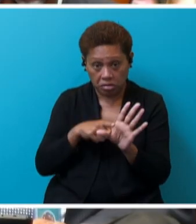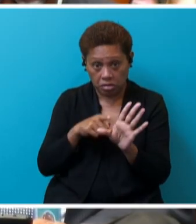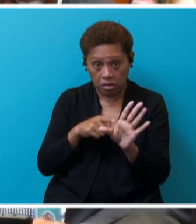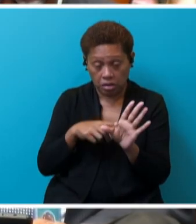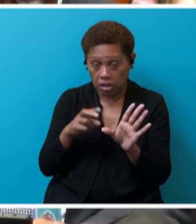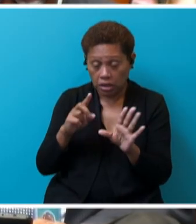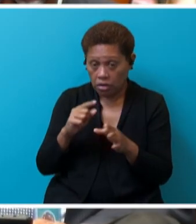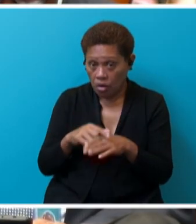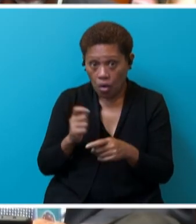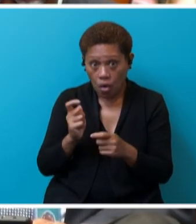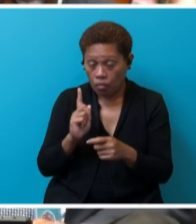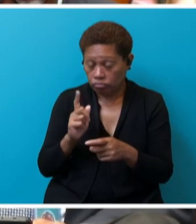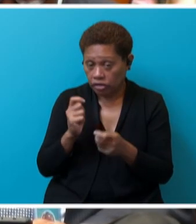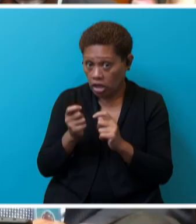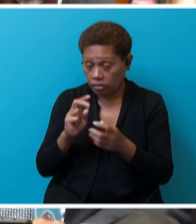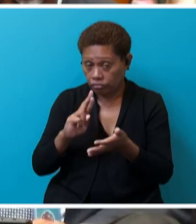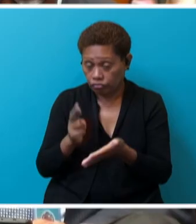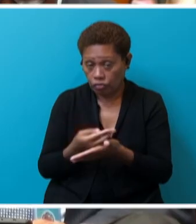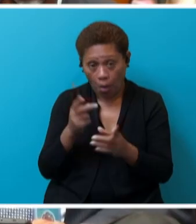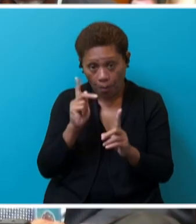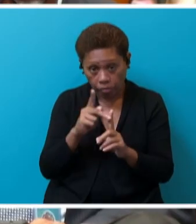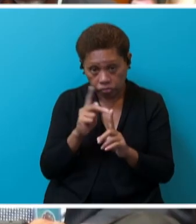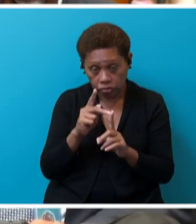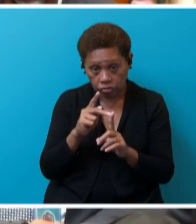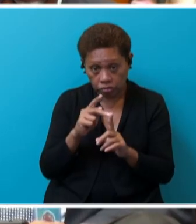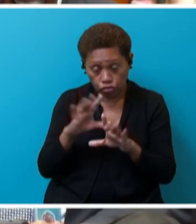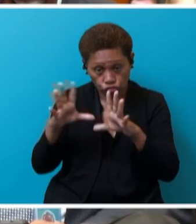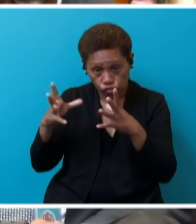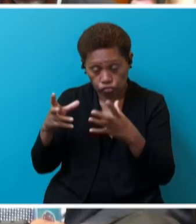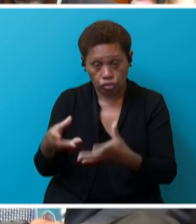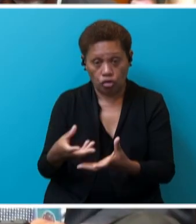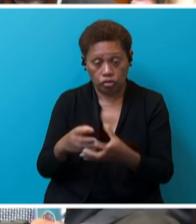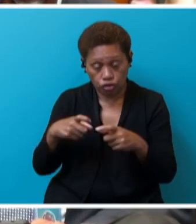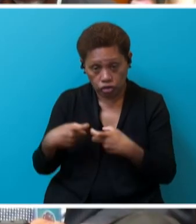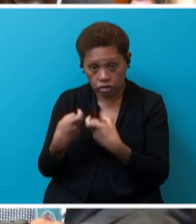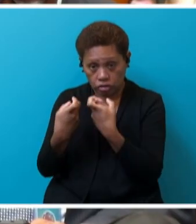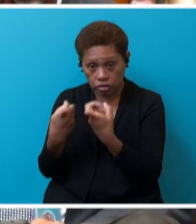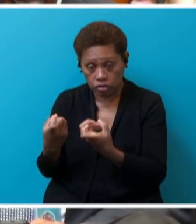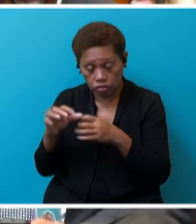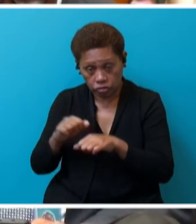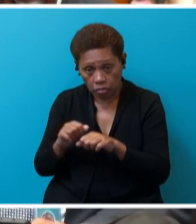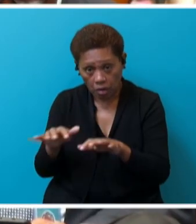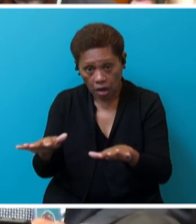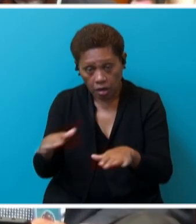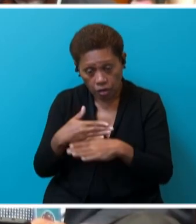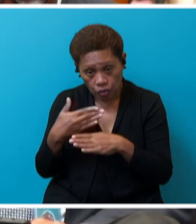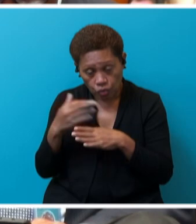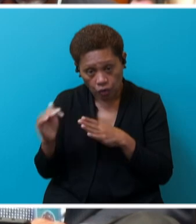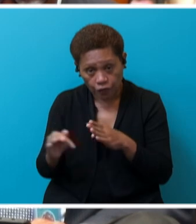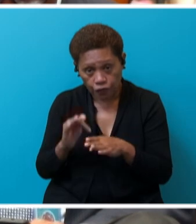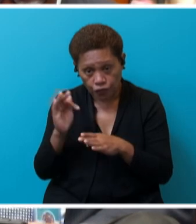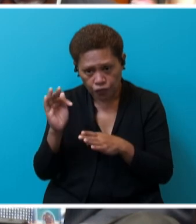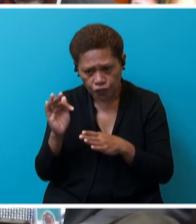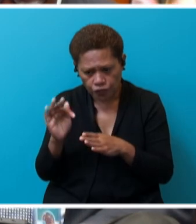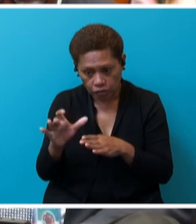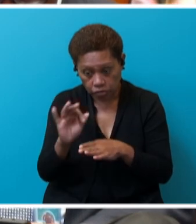and reaffirmed our purpose despite global economic challenges, supply chain disruptions and workforce restrictions.